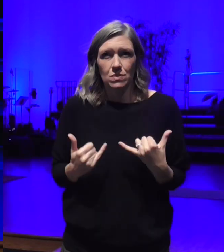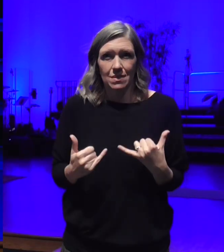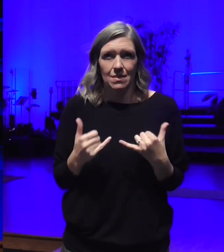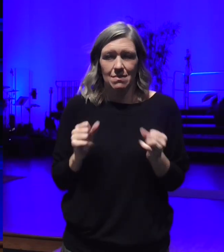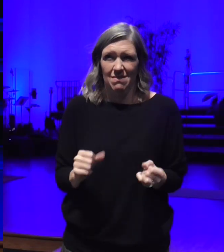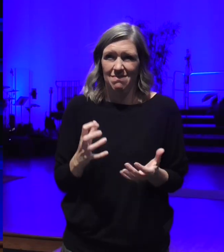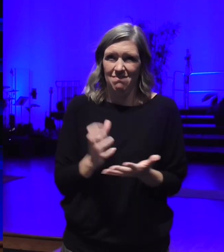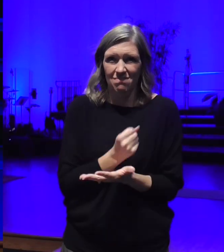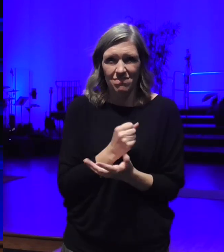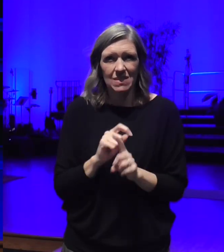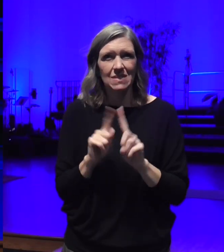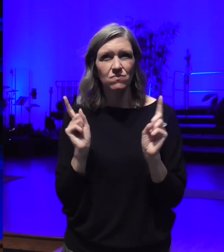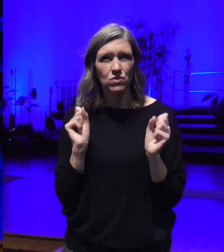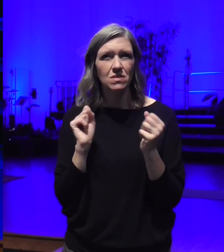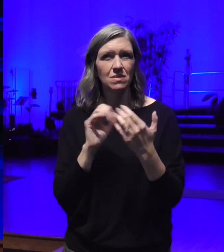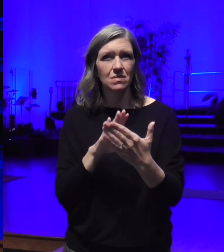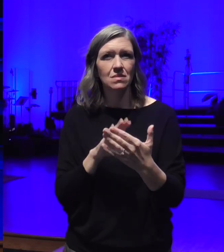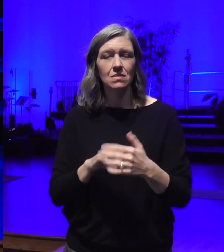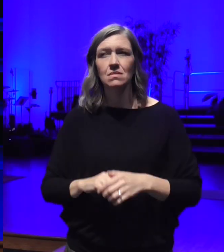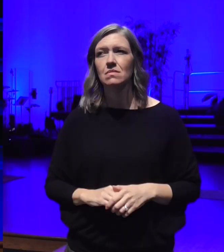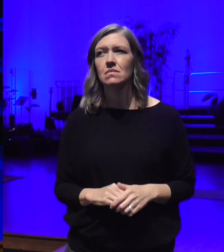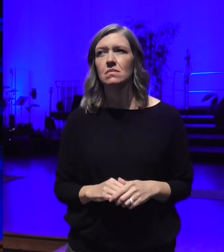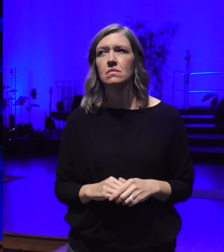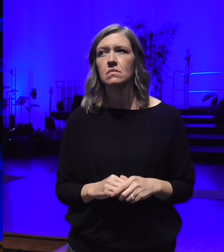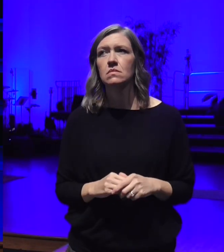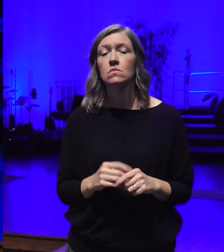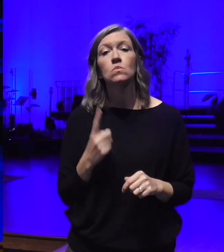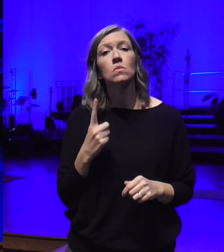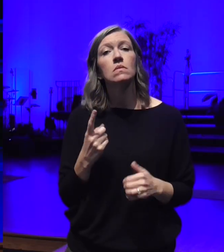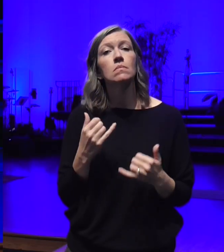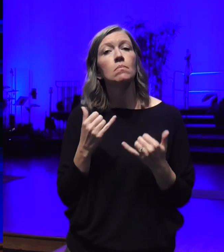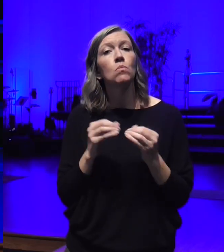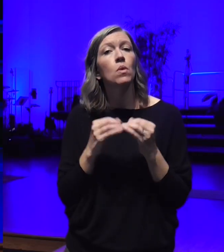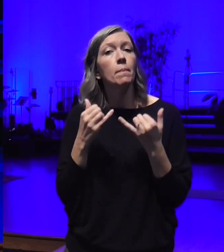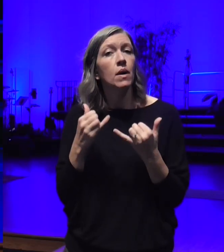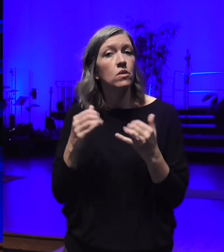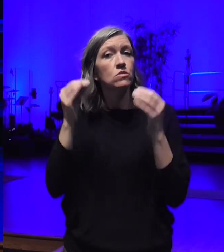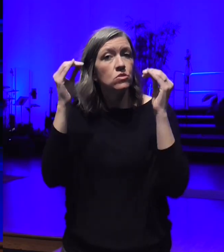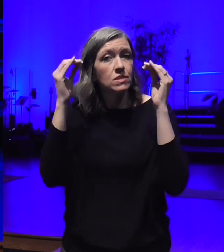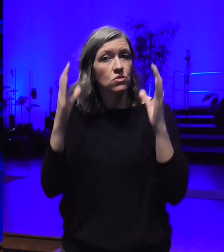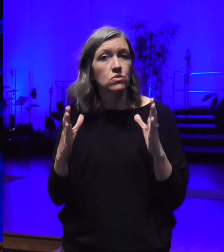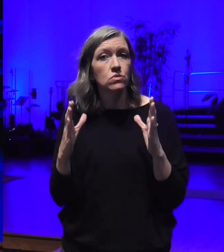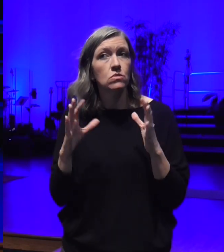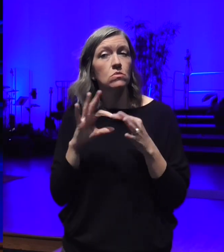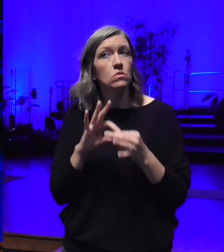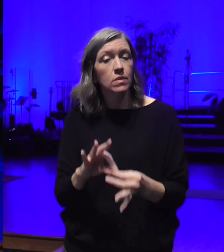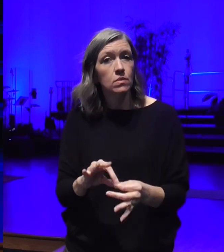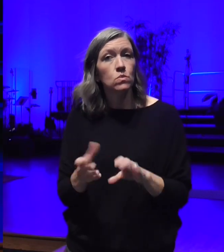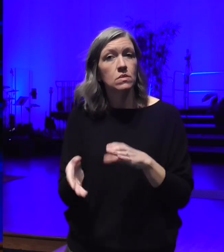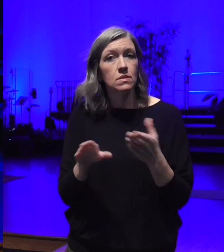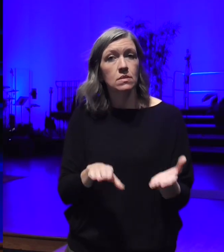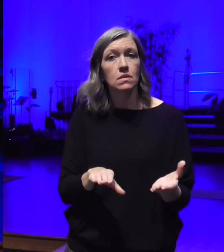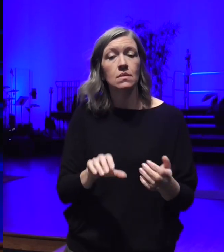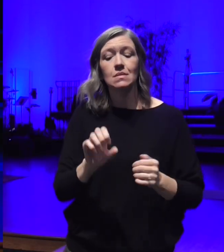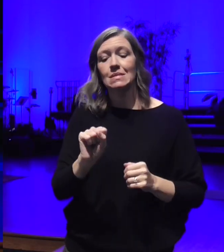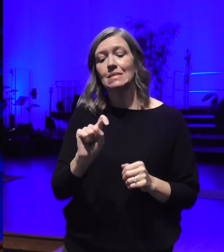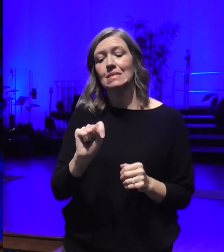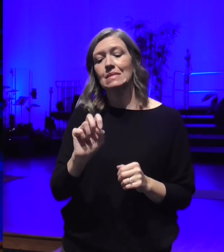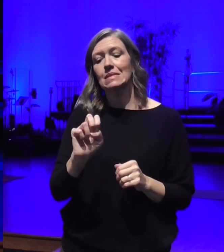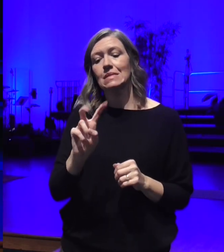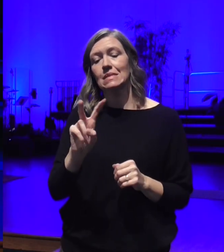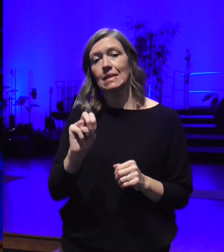today. One of the greatest modern teachers on how to die was Steve